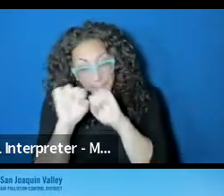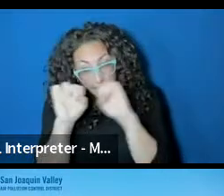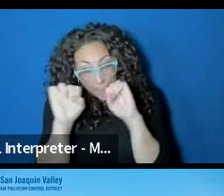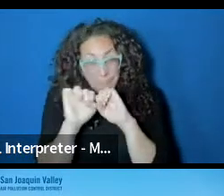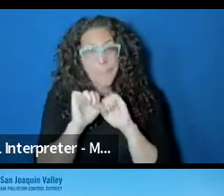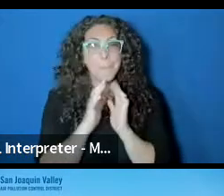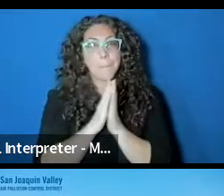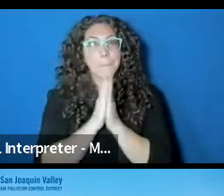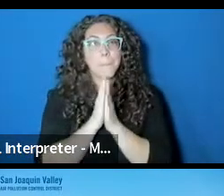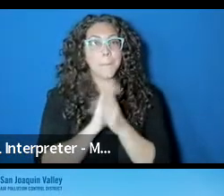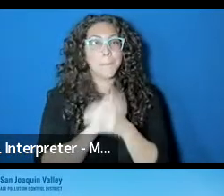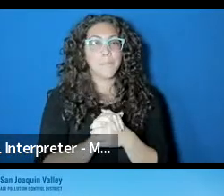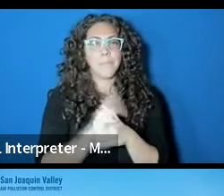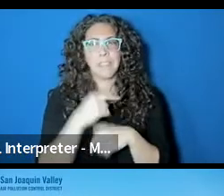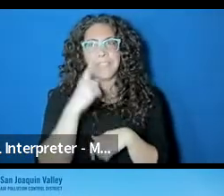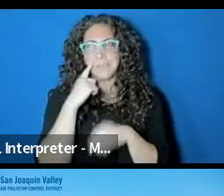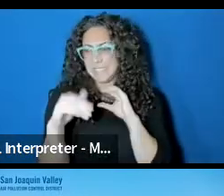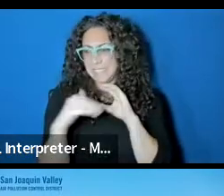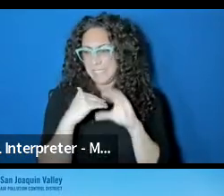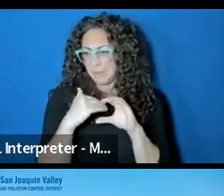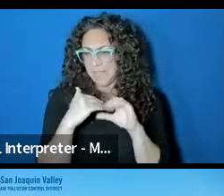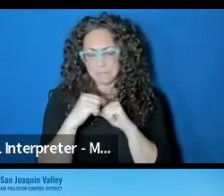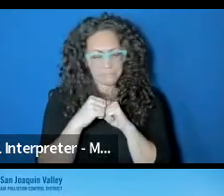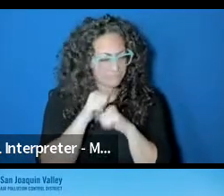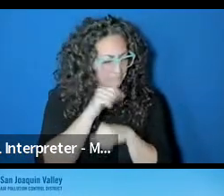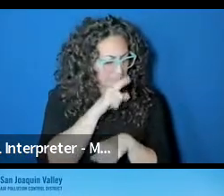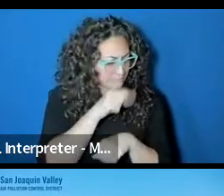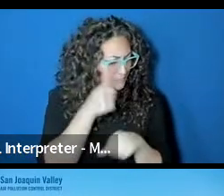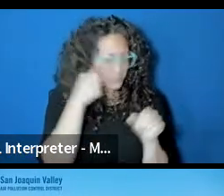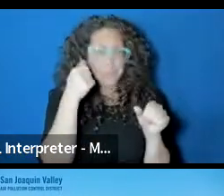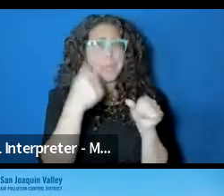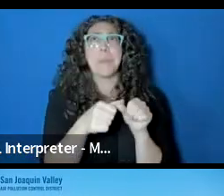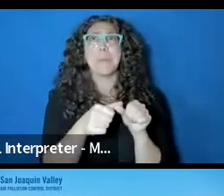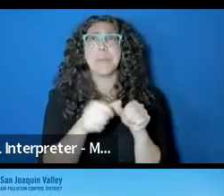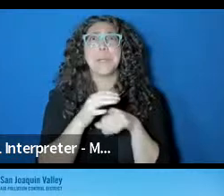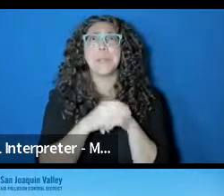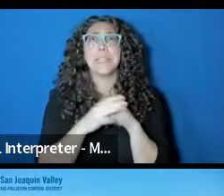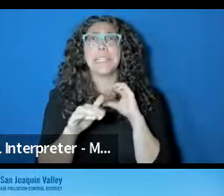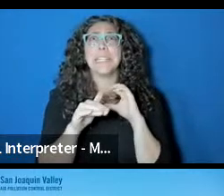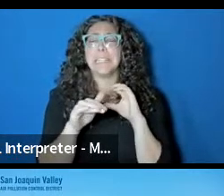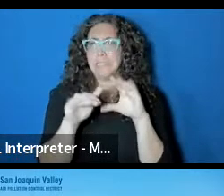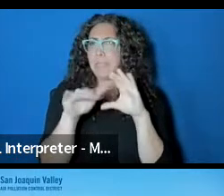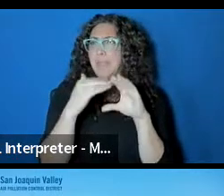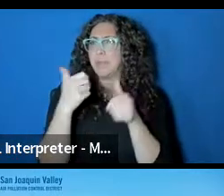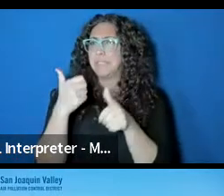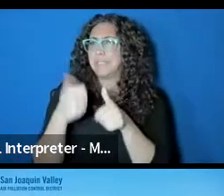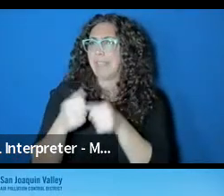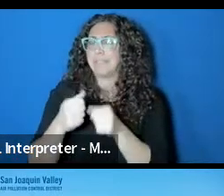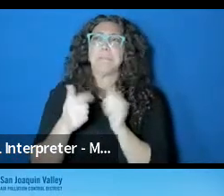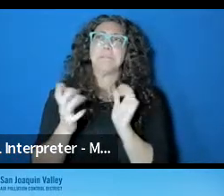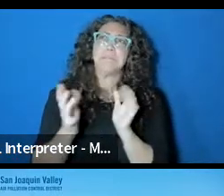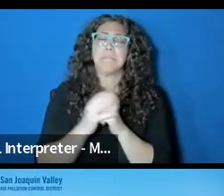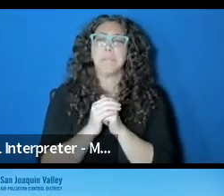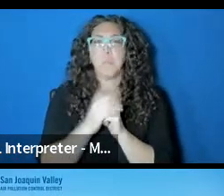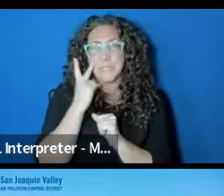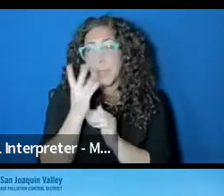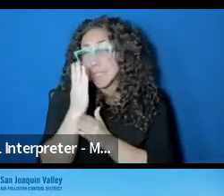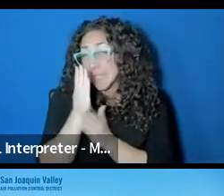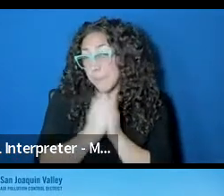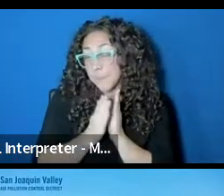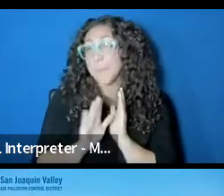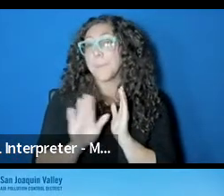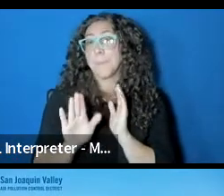I think it was emails. I'm not sure. Can't remember if it was email or text. But